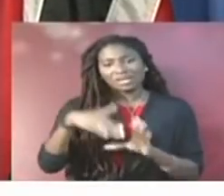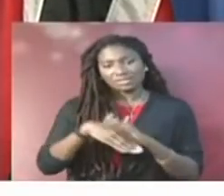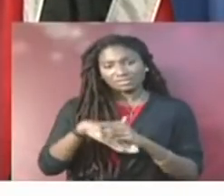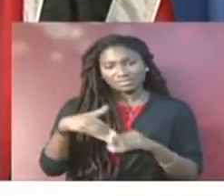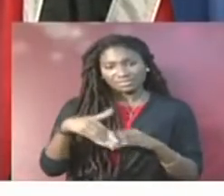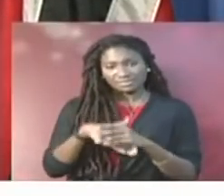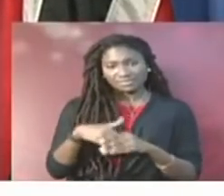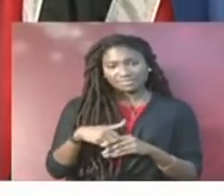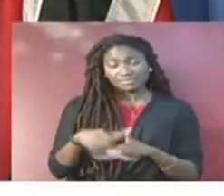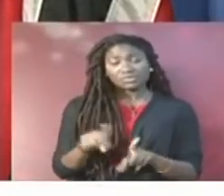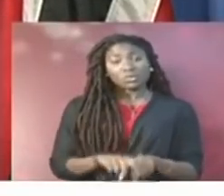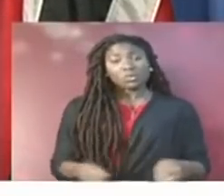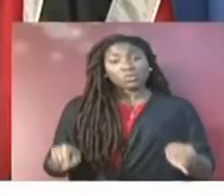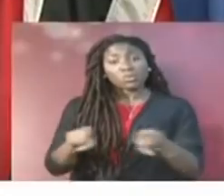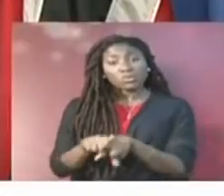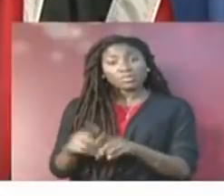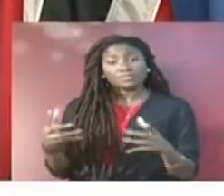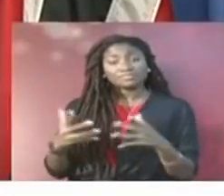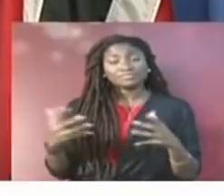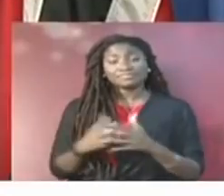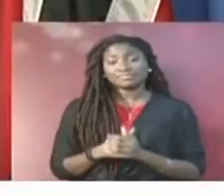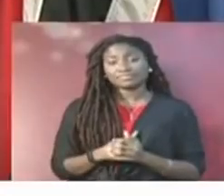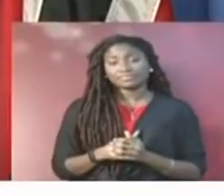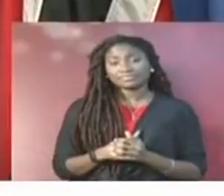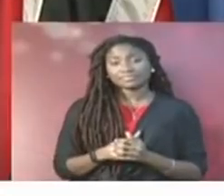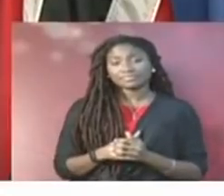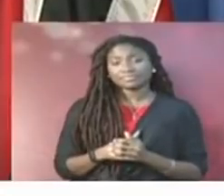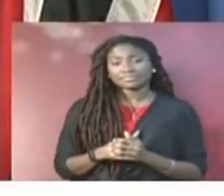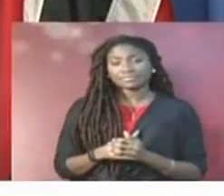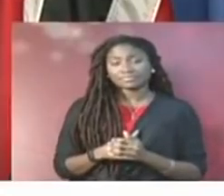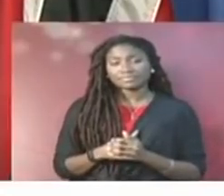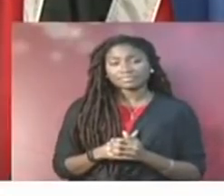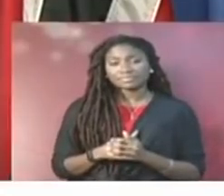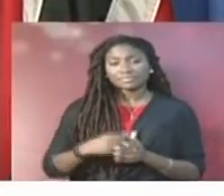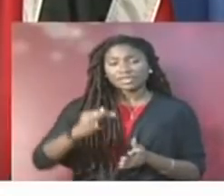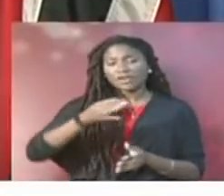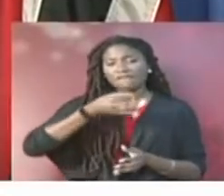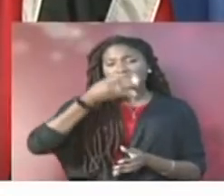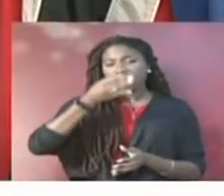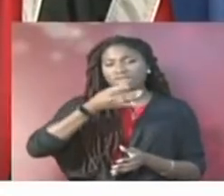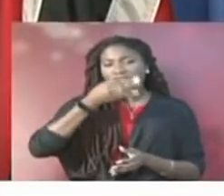And of course, we supplied food vouchers,